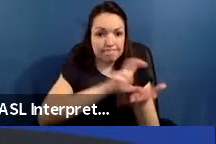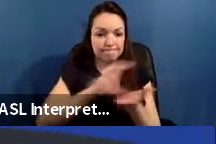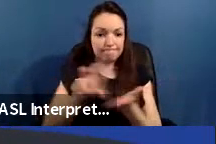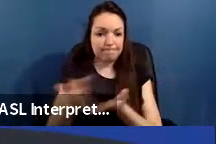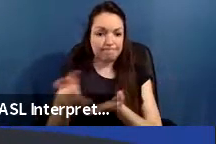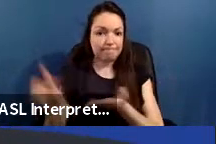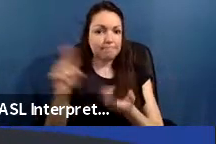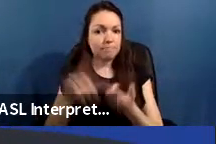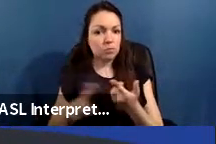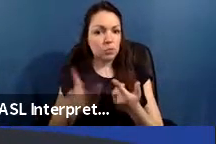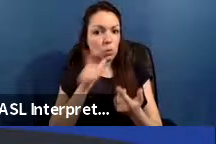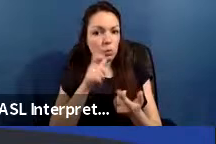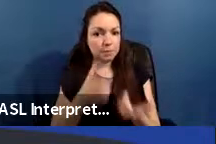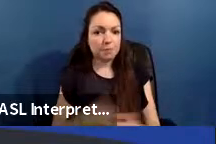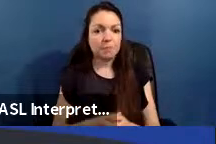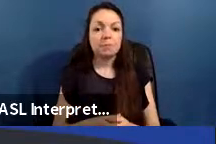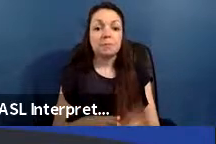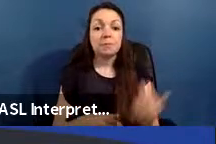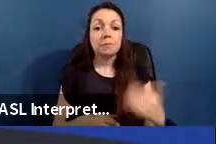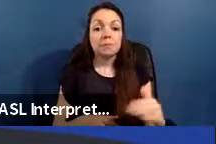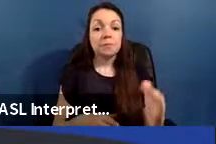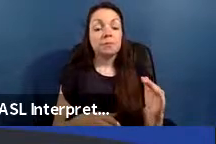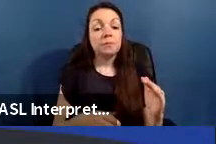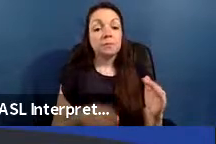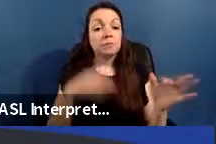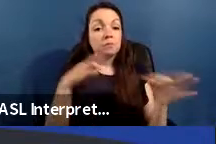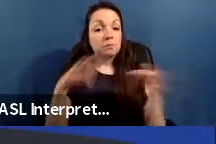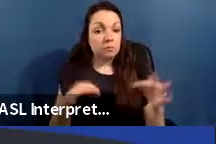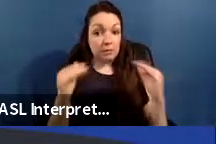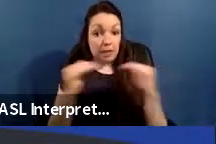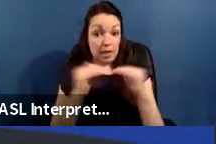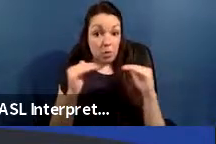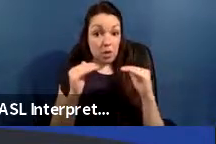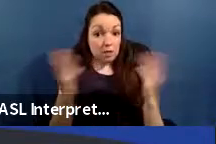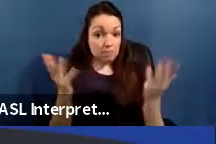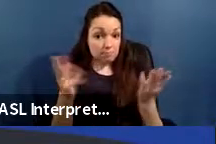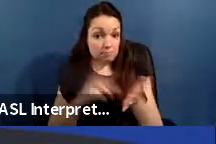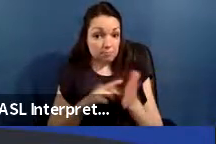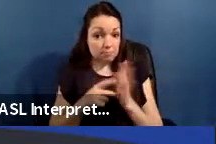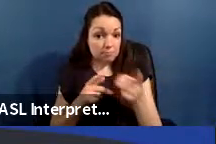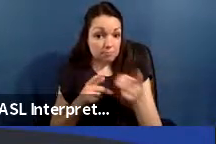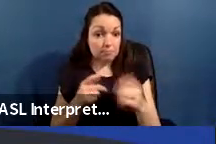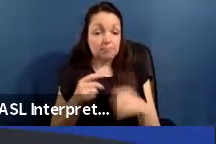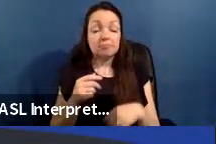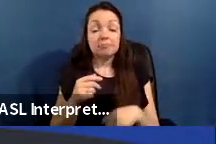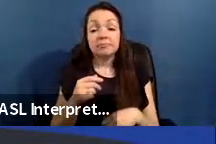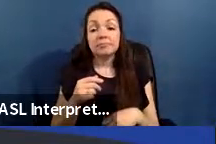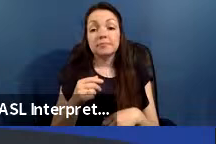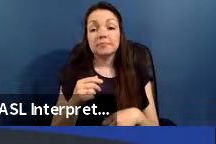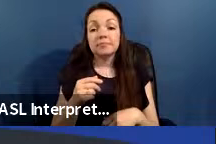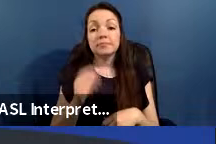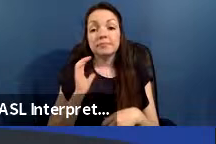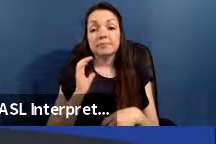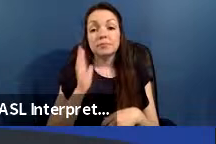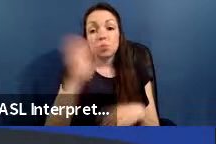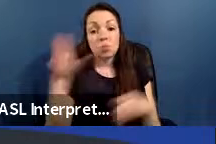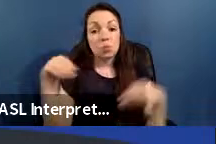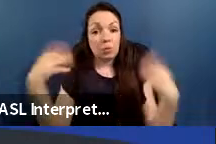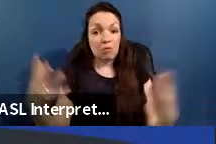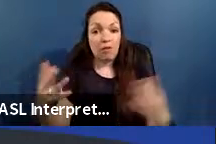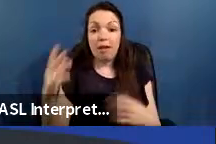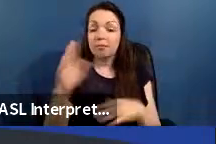The definition for equity is in our CPS 5-year vision and also in our CPS Equity Framework that essentially says we will provide the